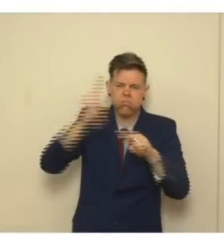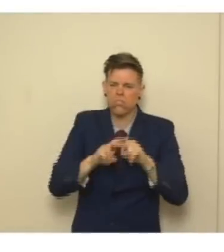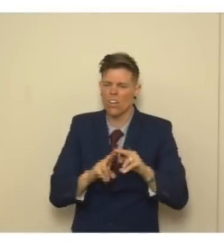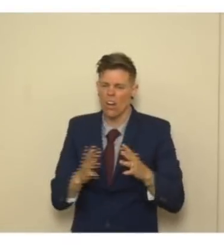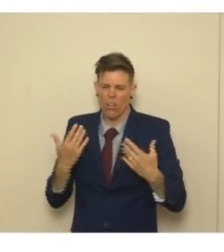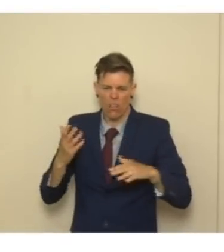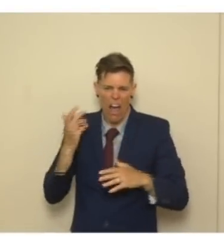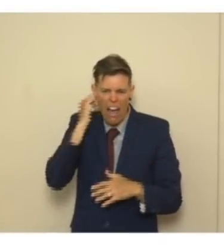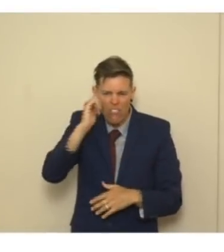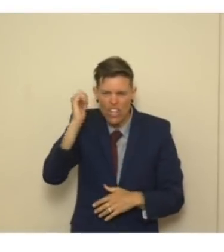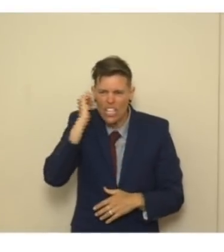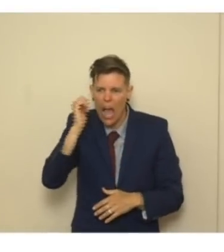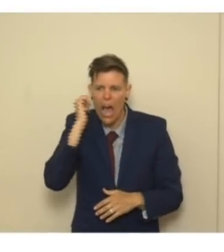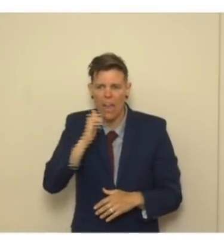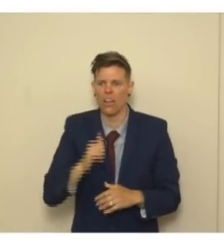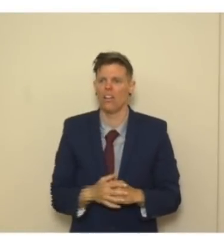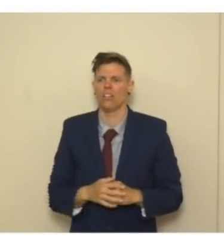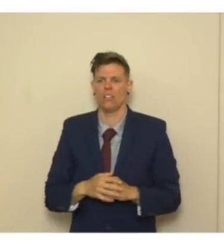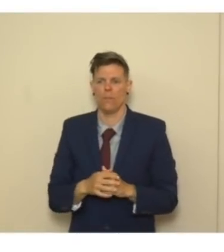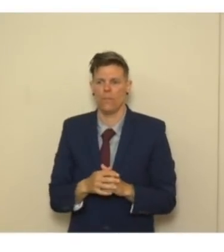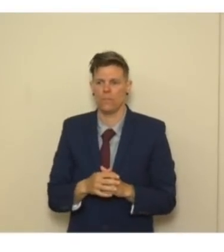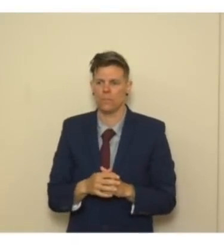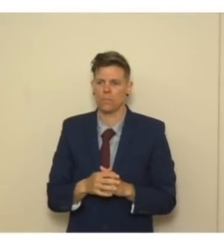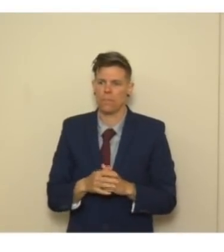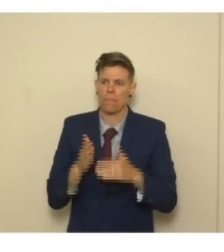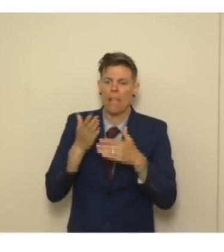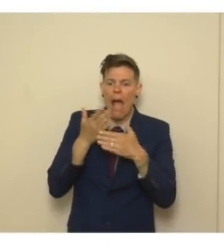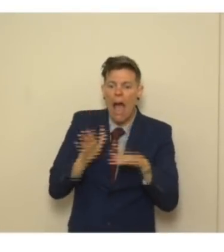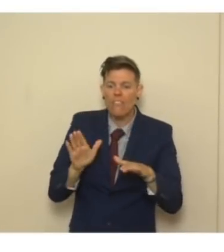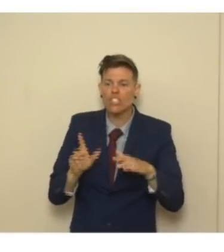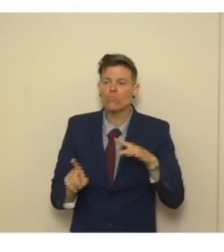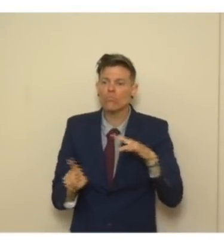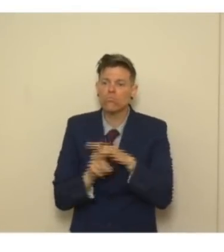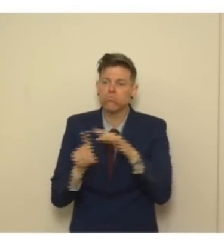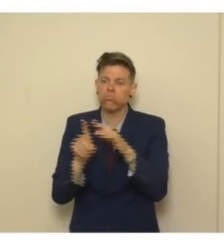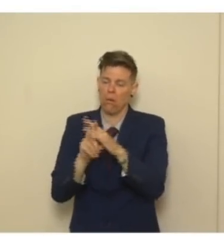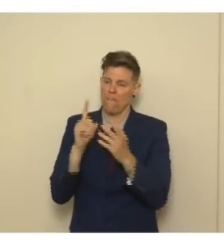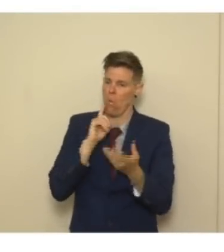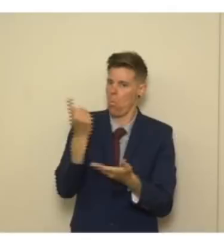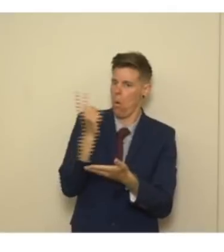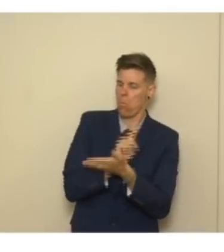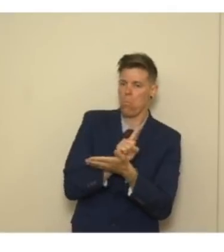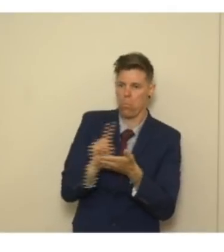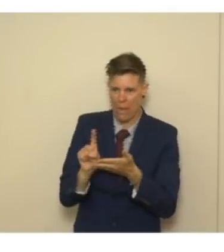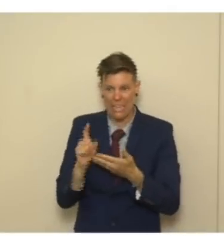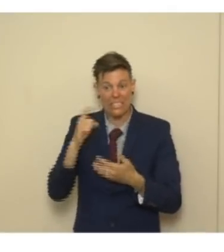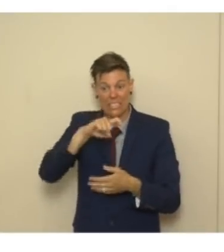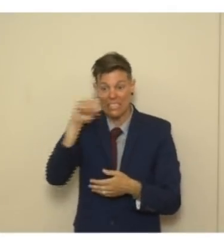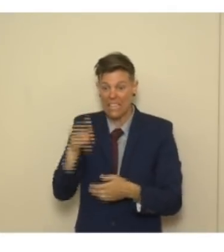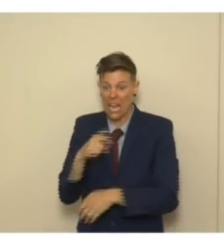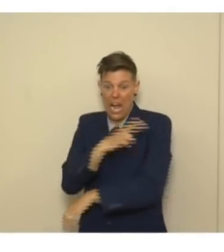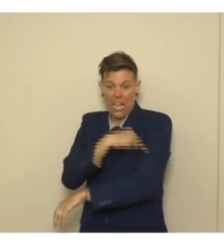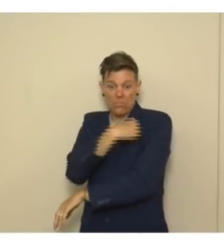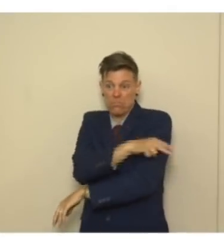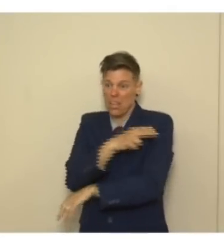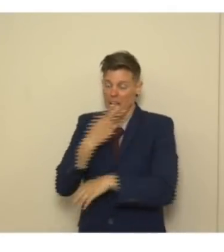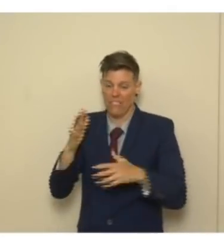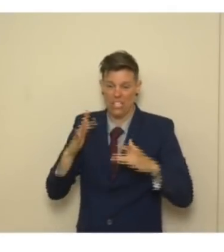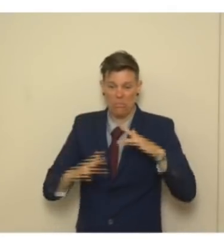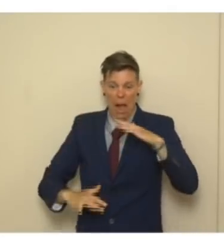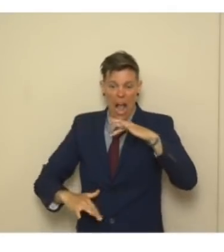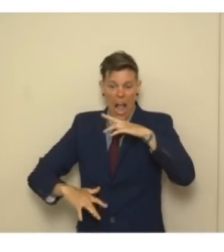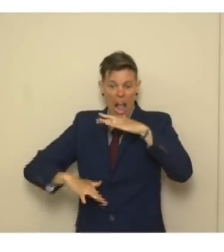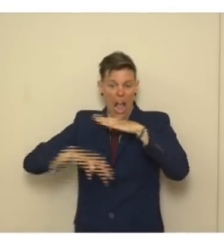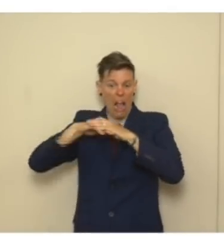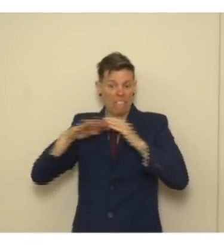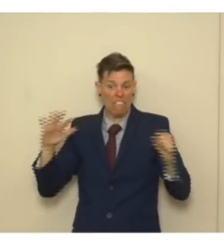4195 average cases over the past 7 days, and Texas hospitals are filling up and ICUs are getting very close to their